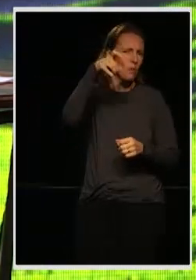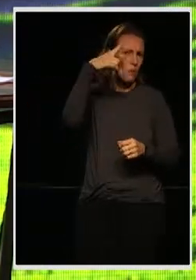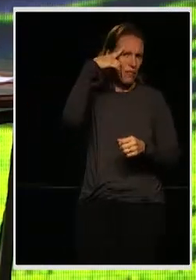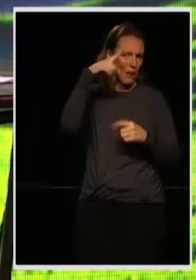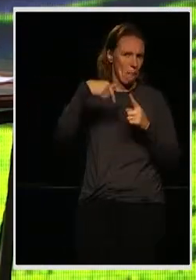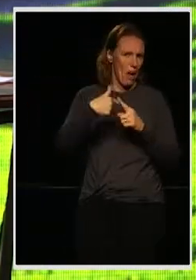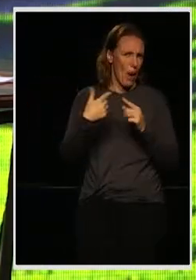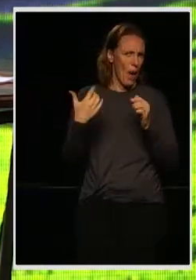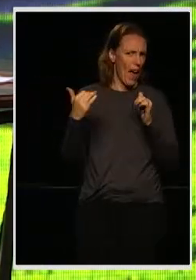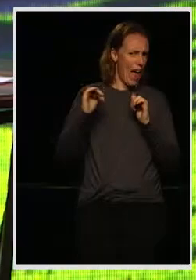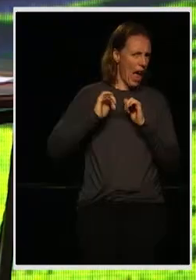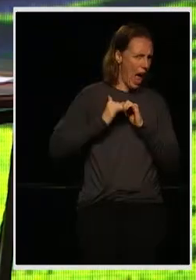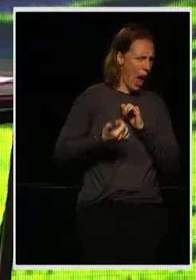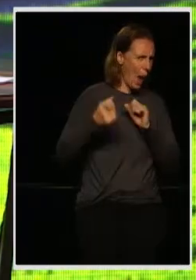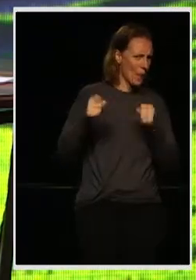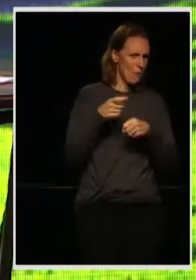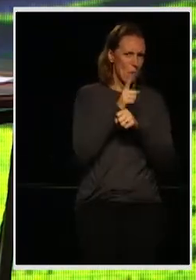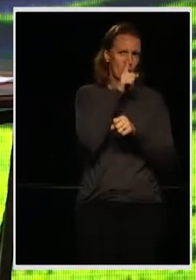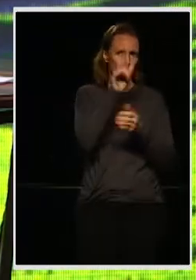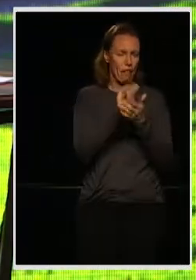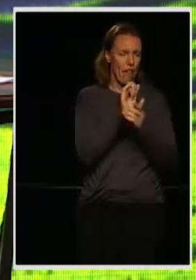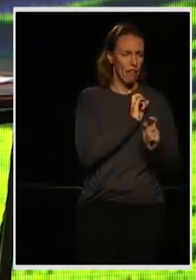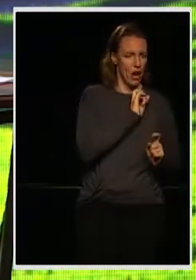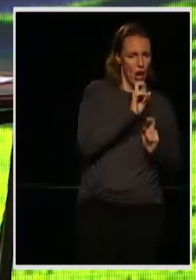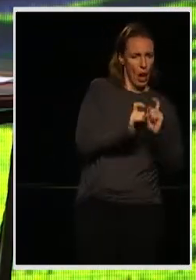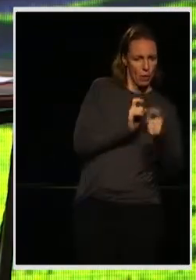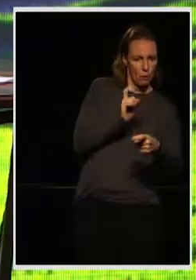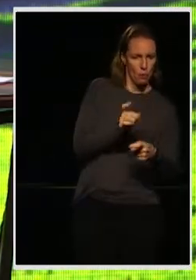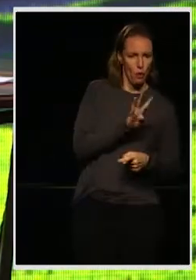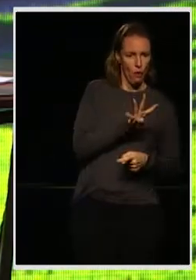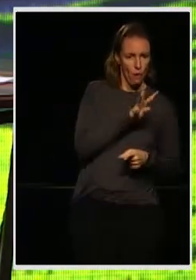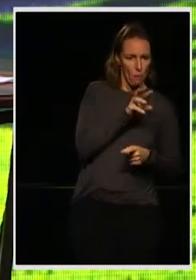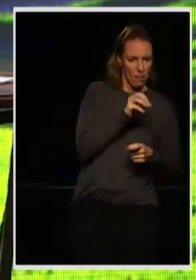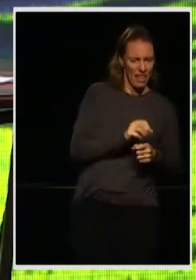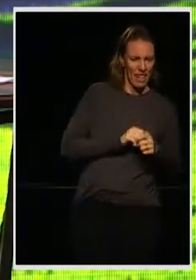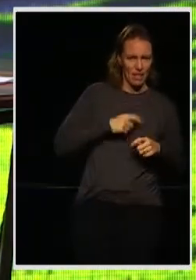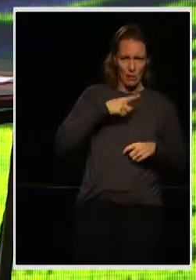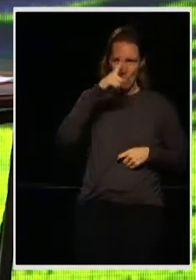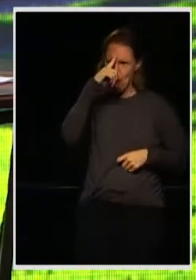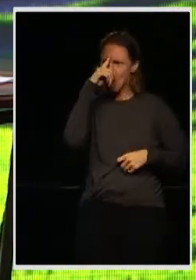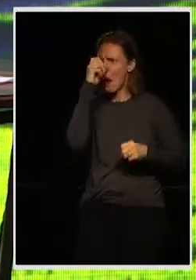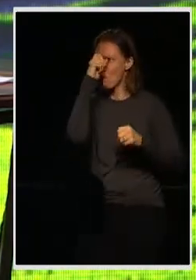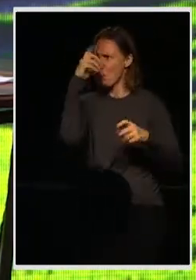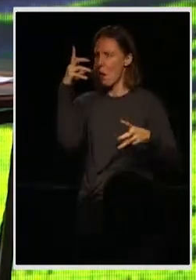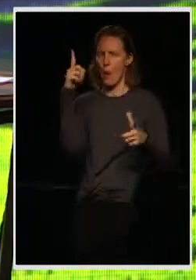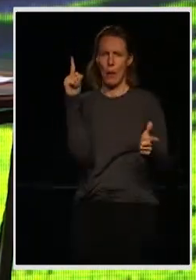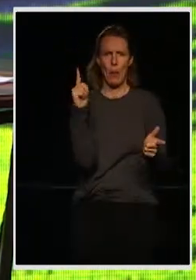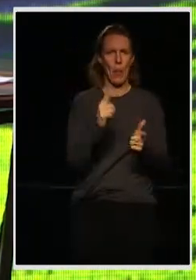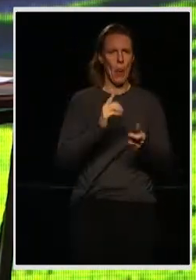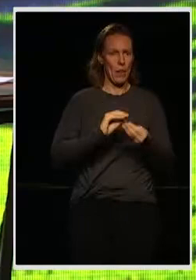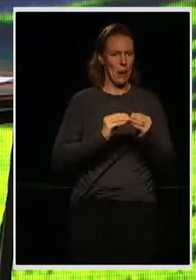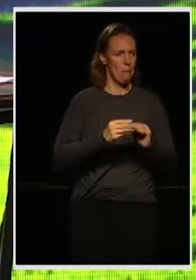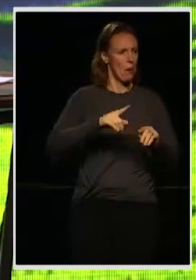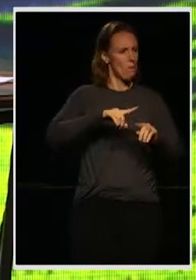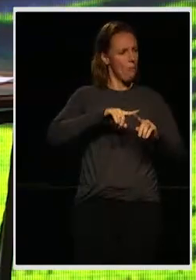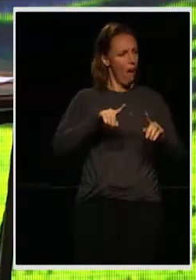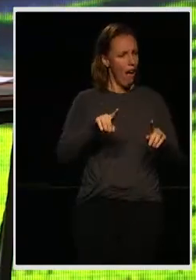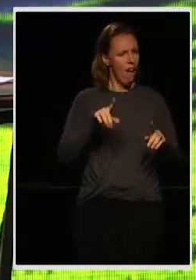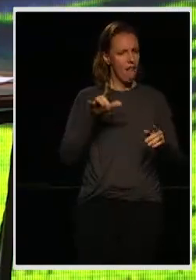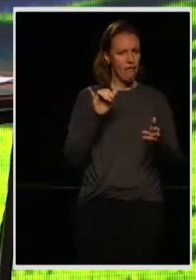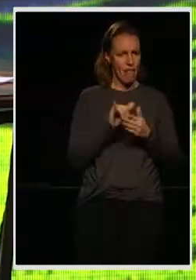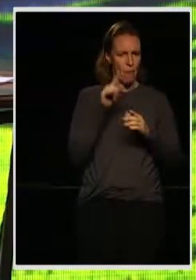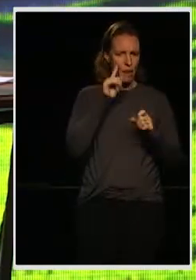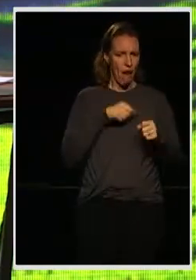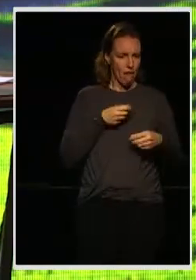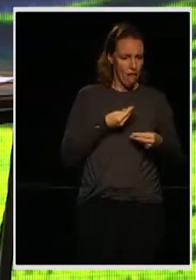how can we make sure that the contribution of the 4%, which is still such a mind-blowing low number that, you know, we can feed